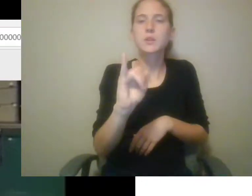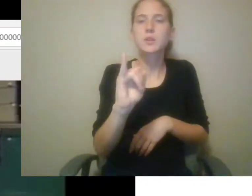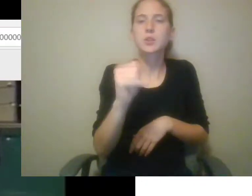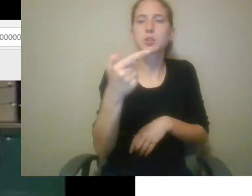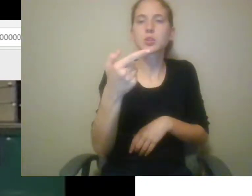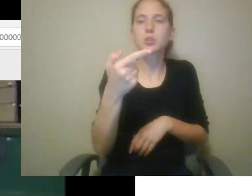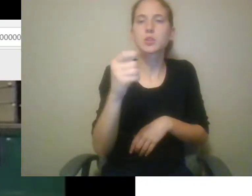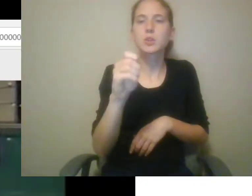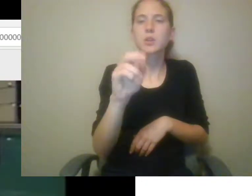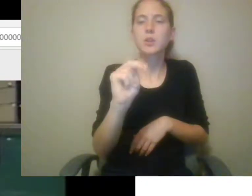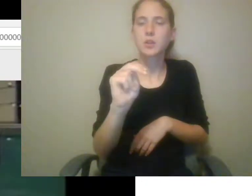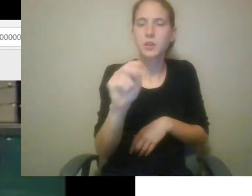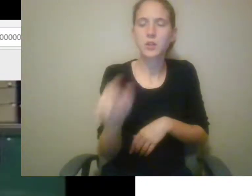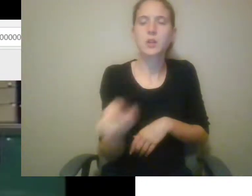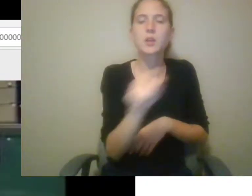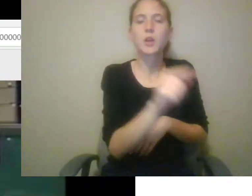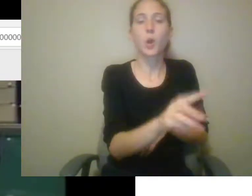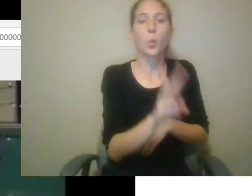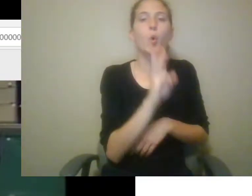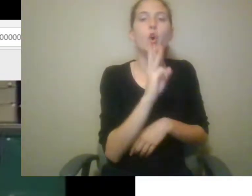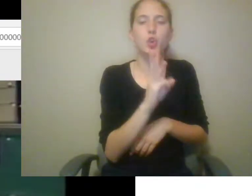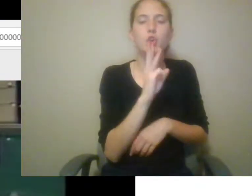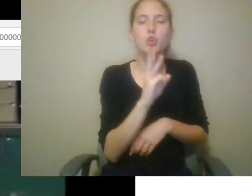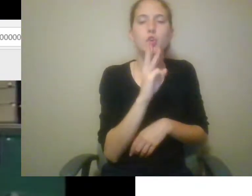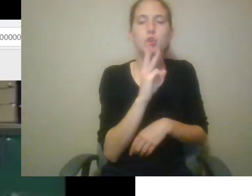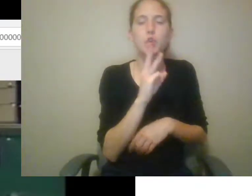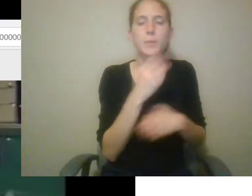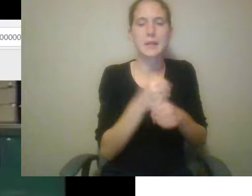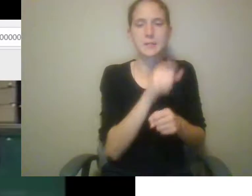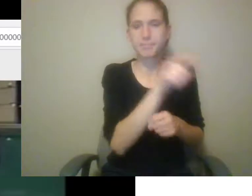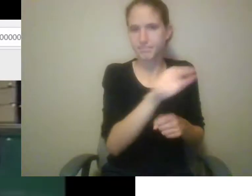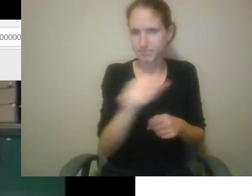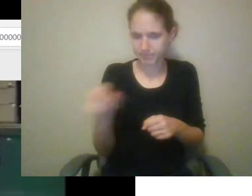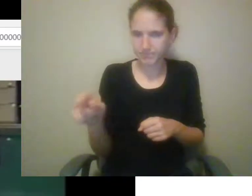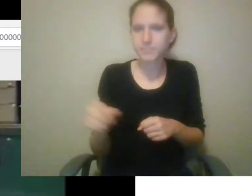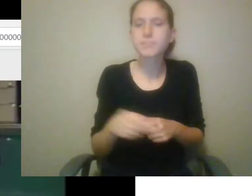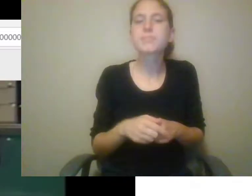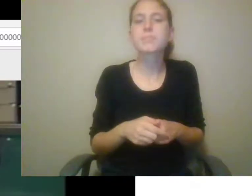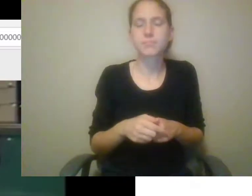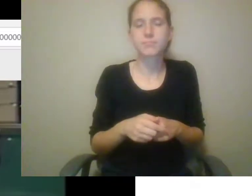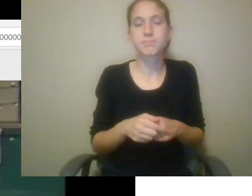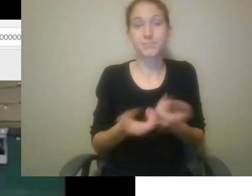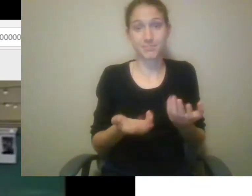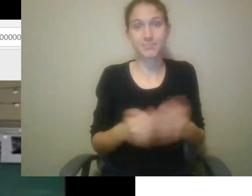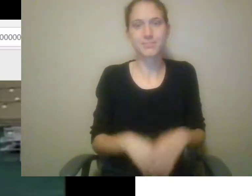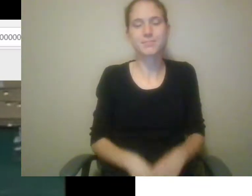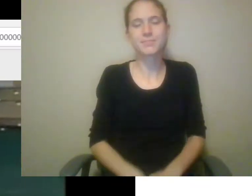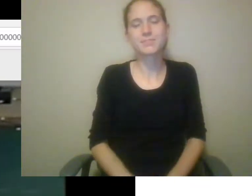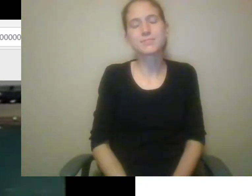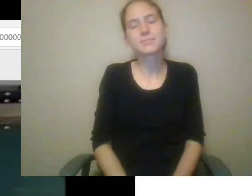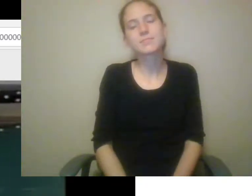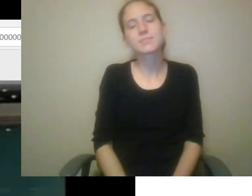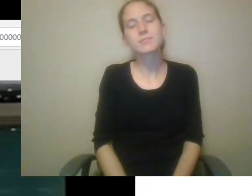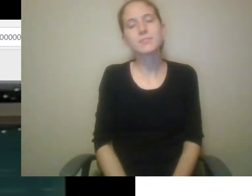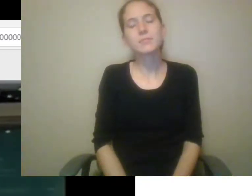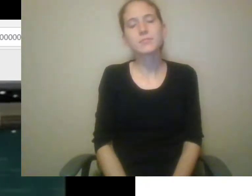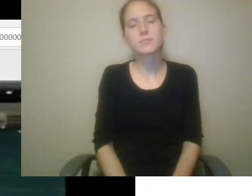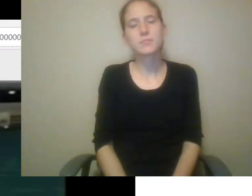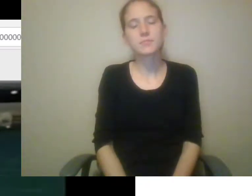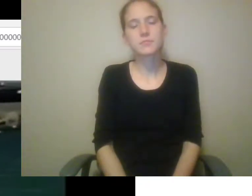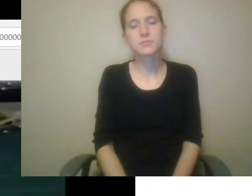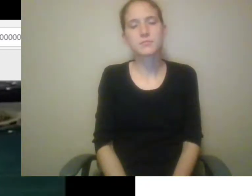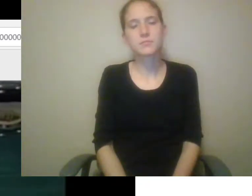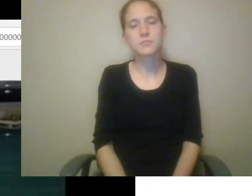Okay, there'll be some leftover water that'll be, that comes out of this whole thing. Okay, so this is